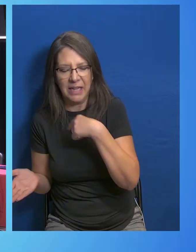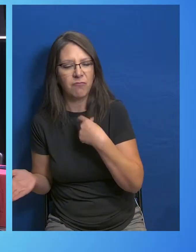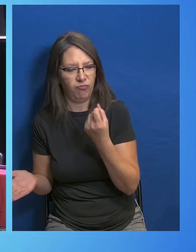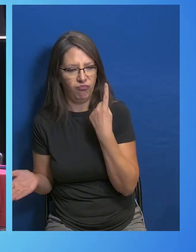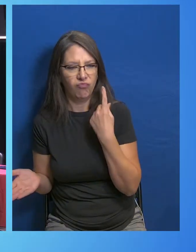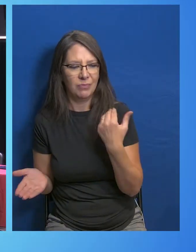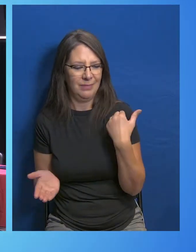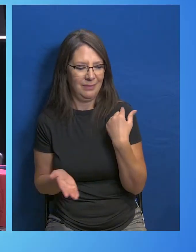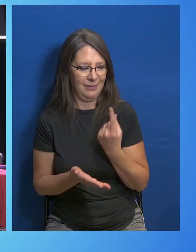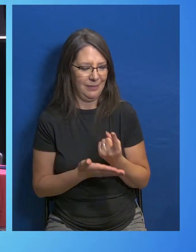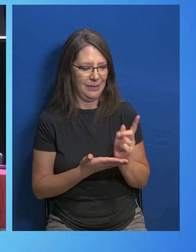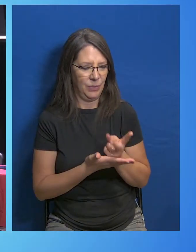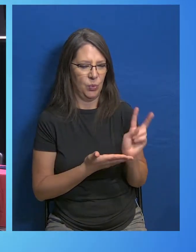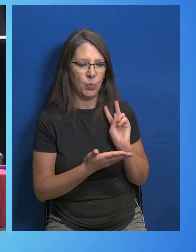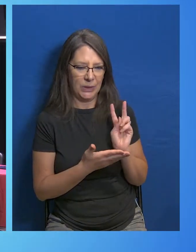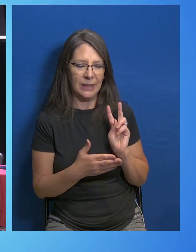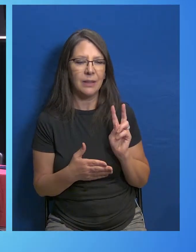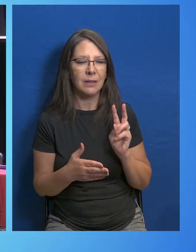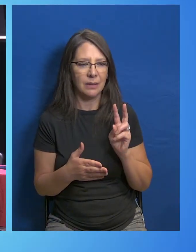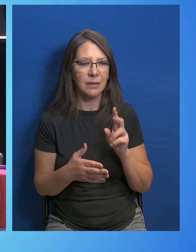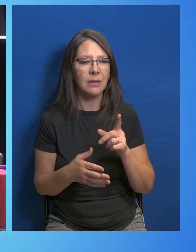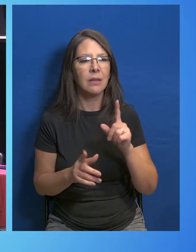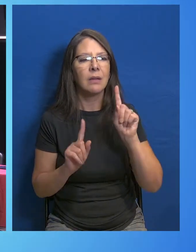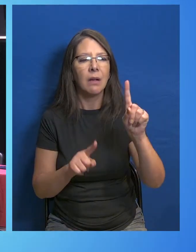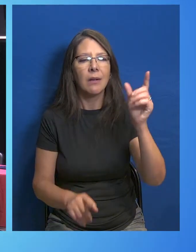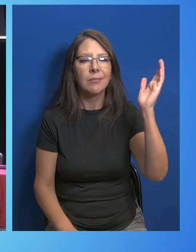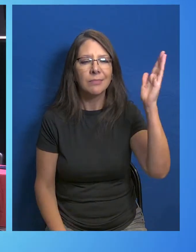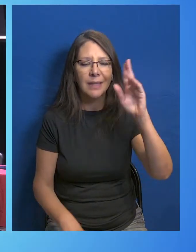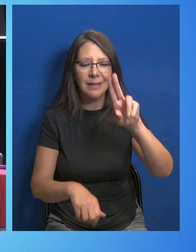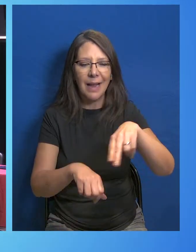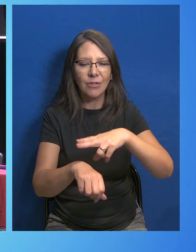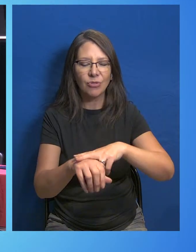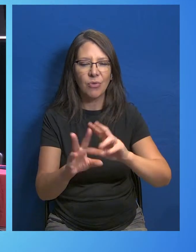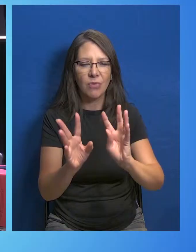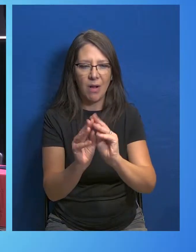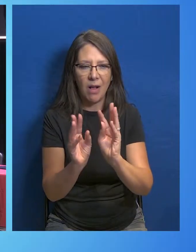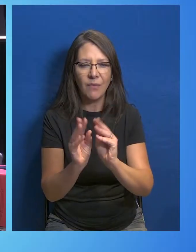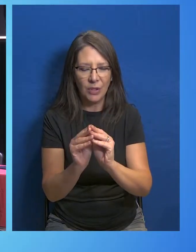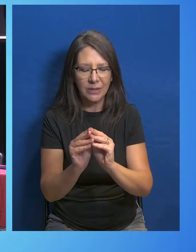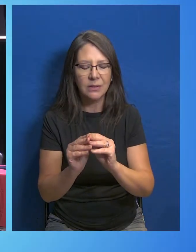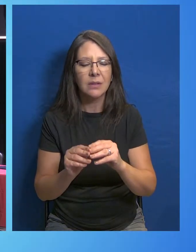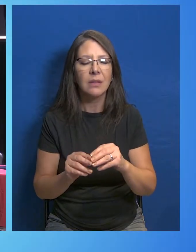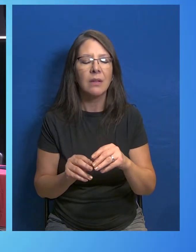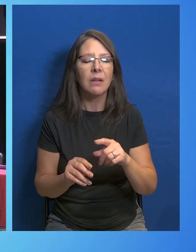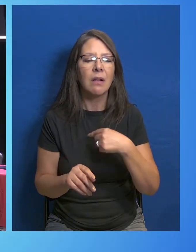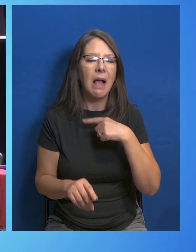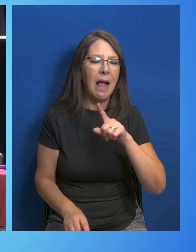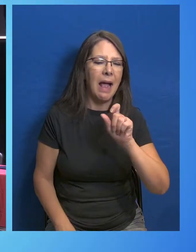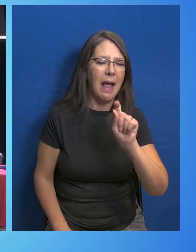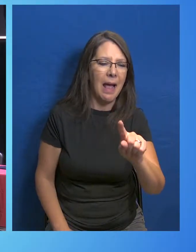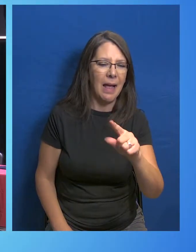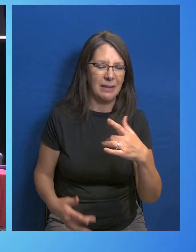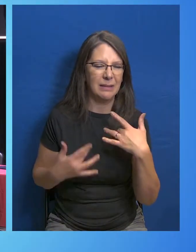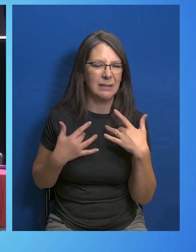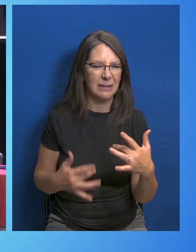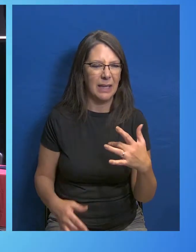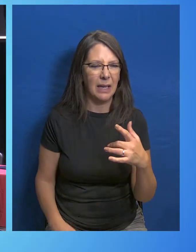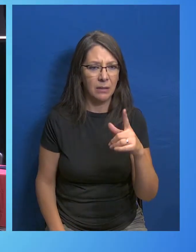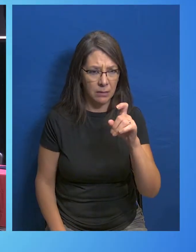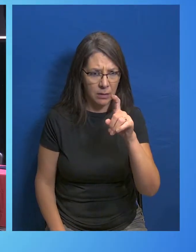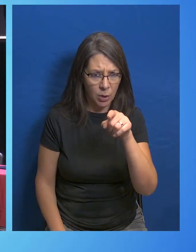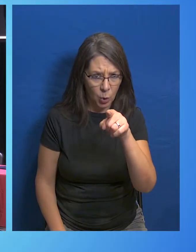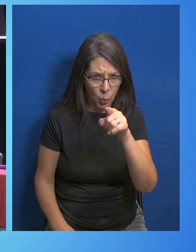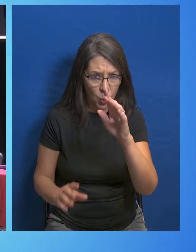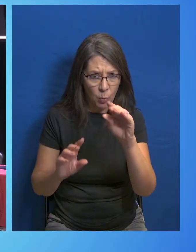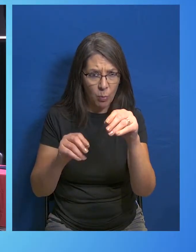2 weeks, I've been presenting at a national conference. One of the questions that we asked the participants in the conference, are you providing